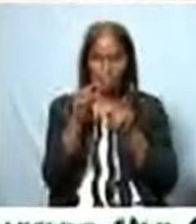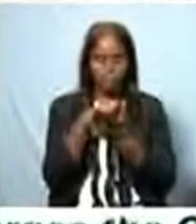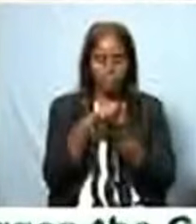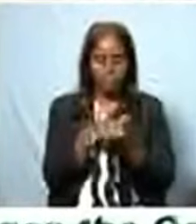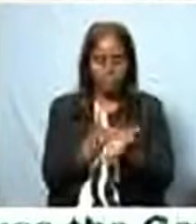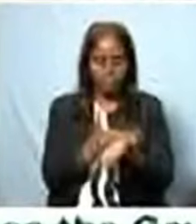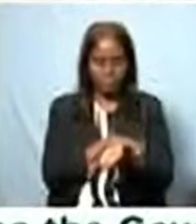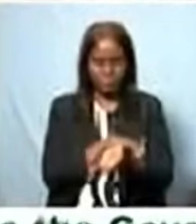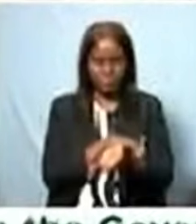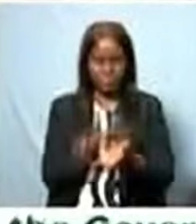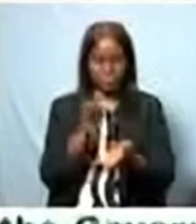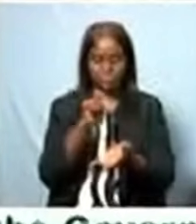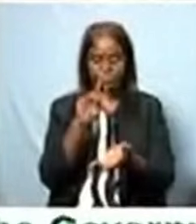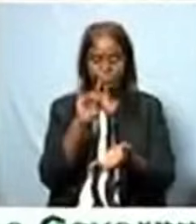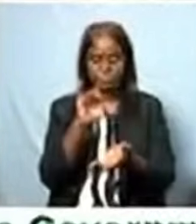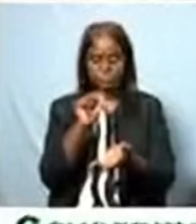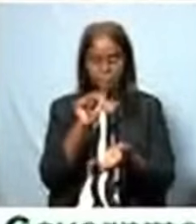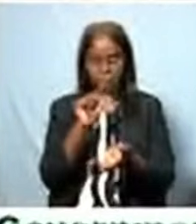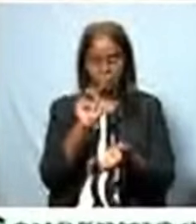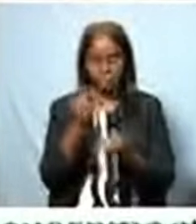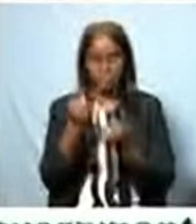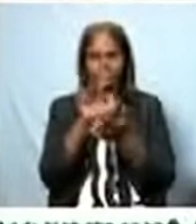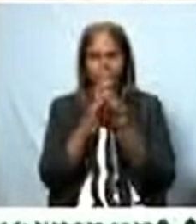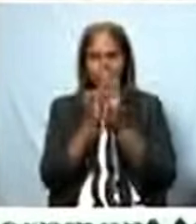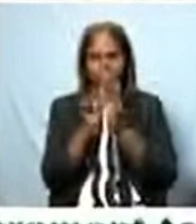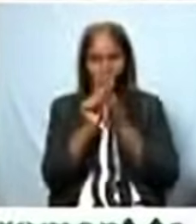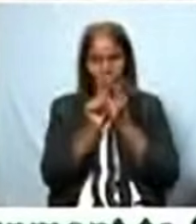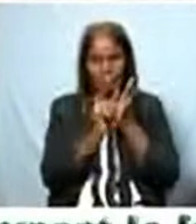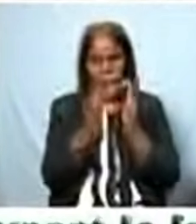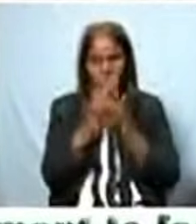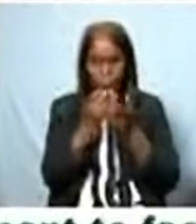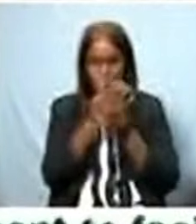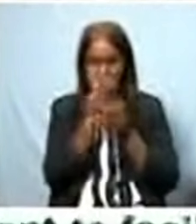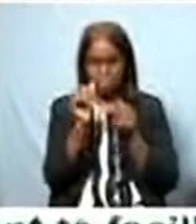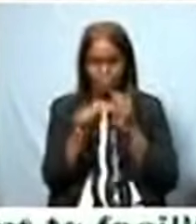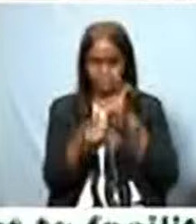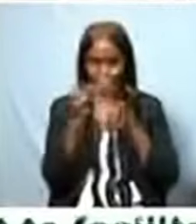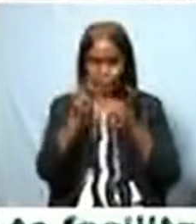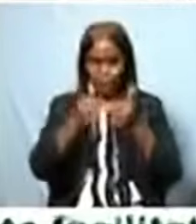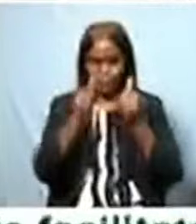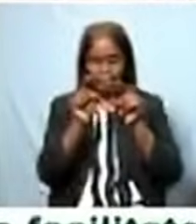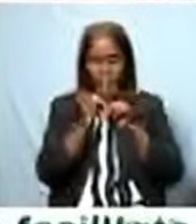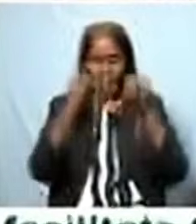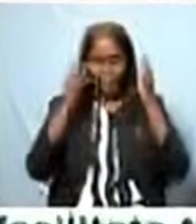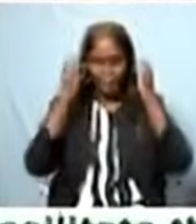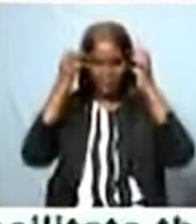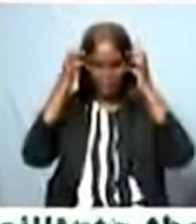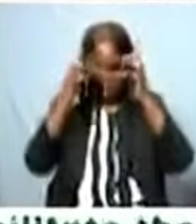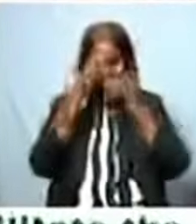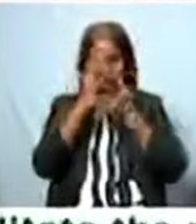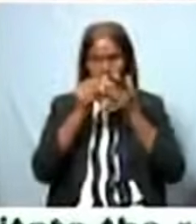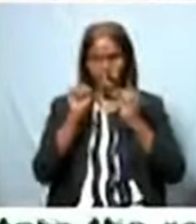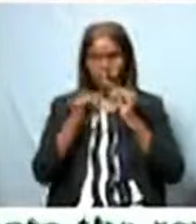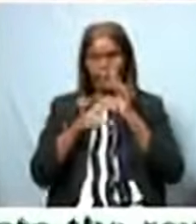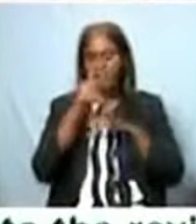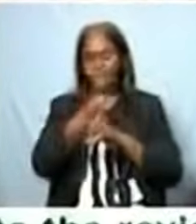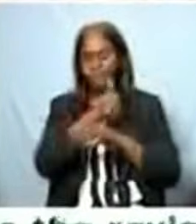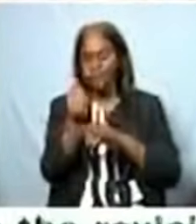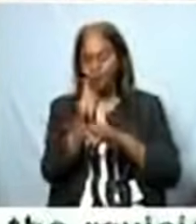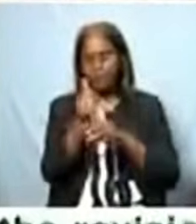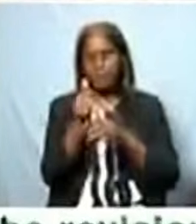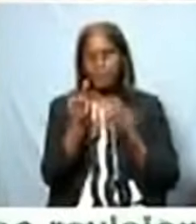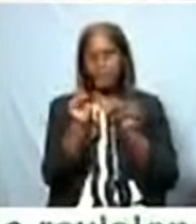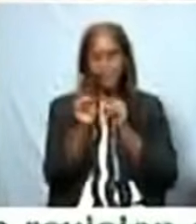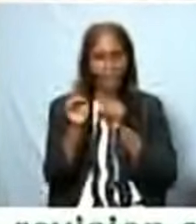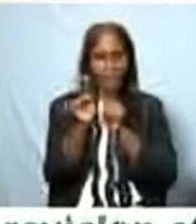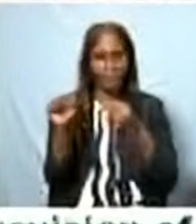exam offered by Ziale to become lawyers, so that some of them can find themselves as judges, some of them can find themselves